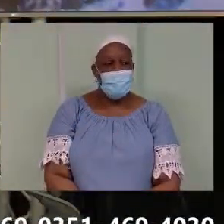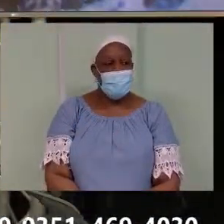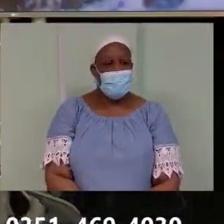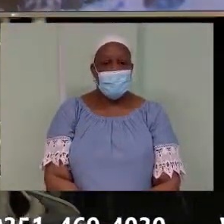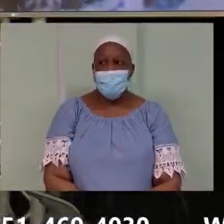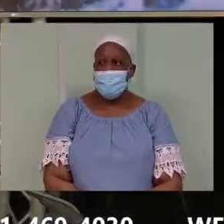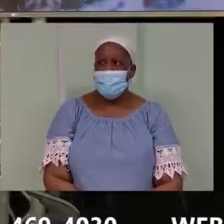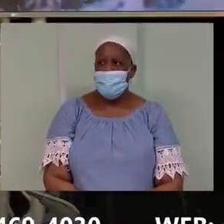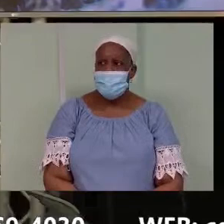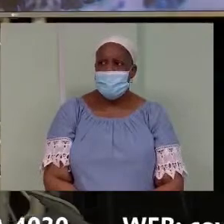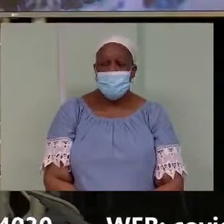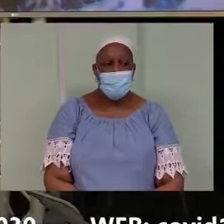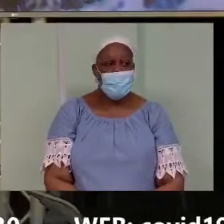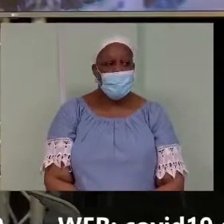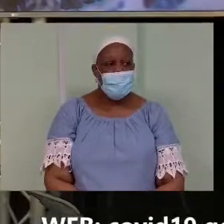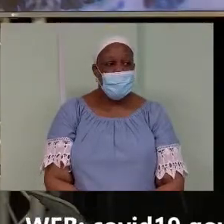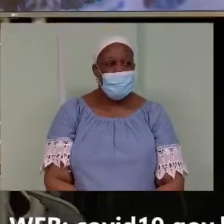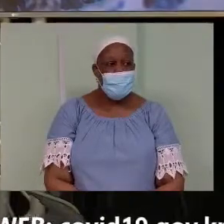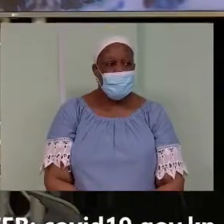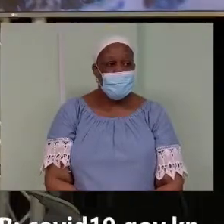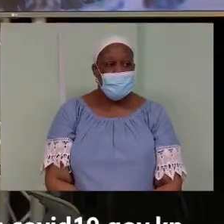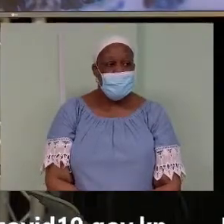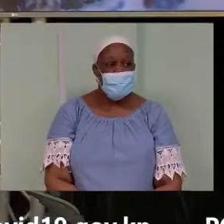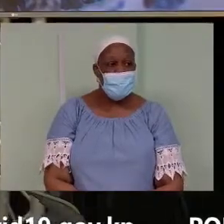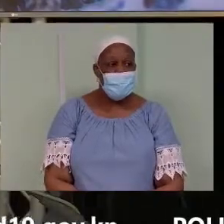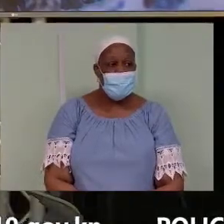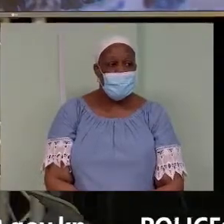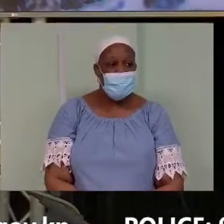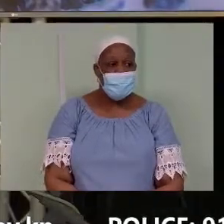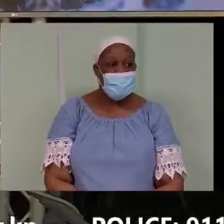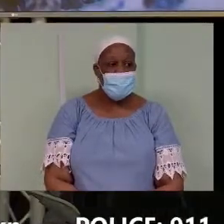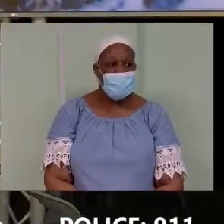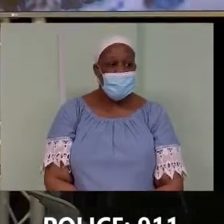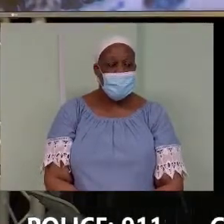This question is for Mr. Hodge from Vaughan Radio.